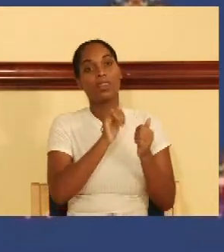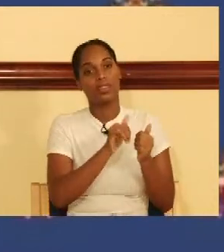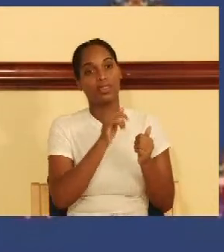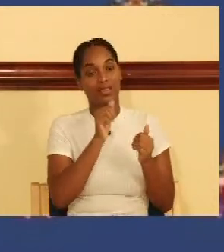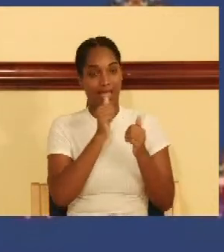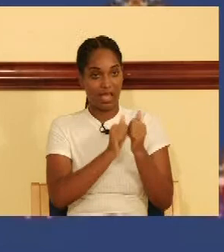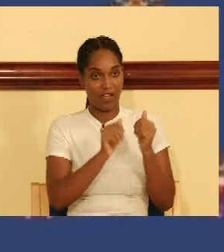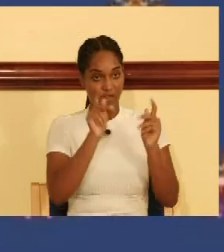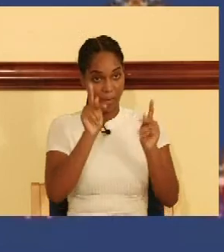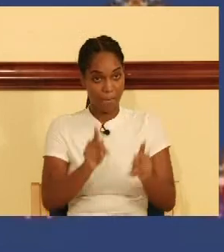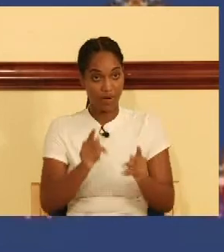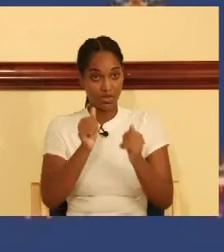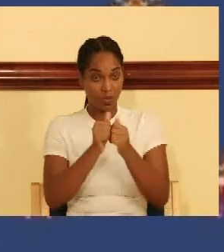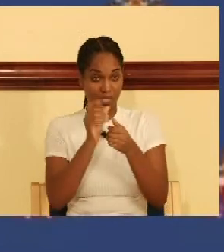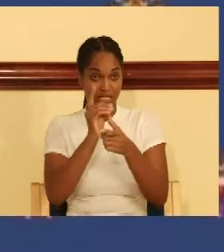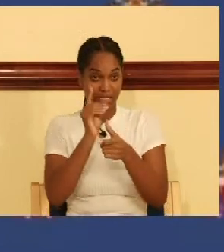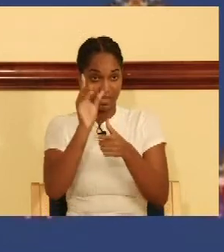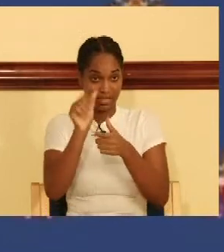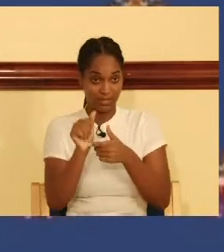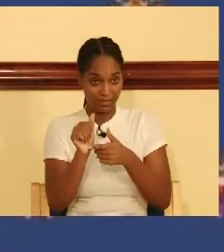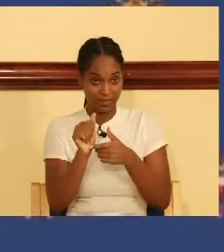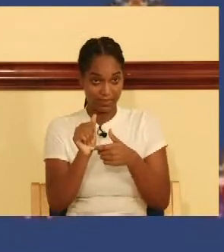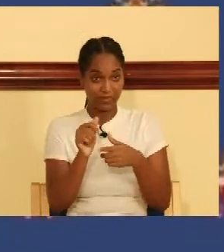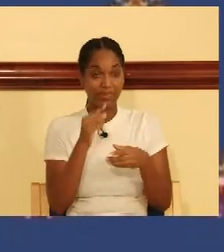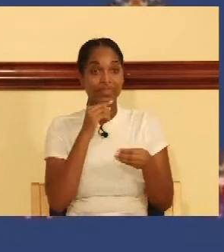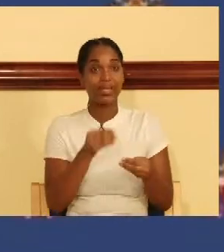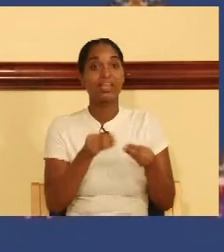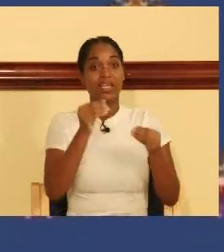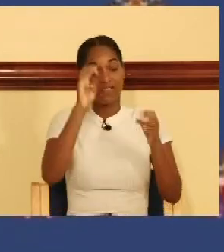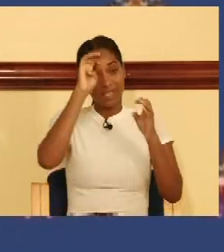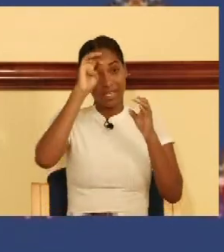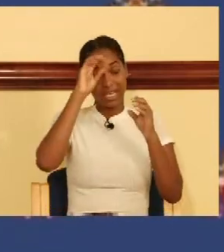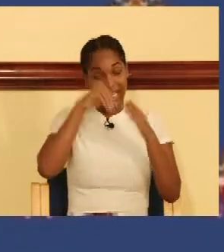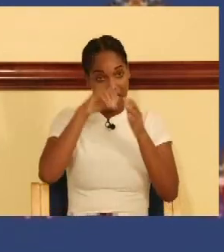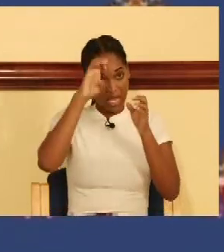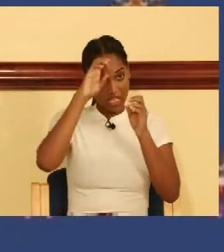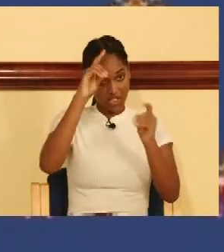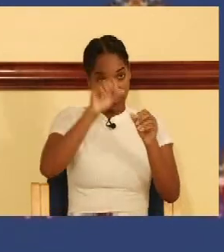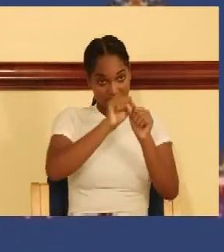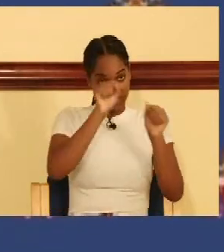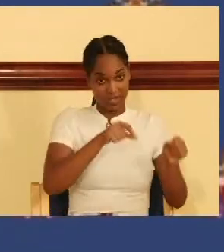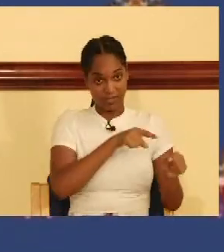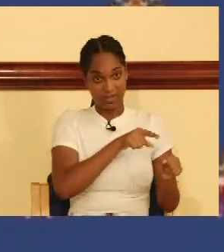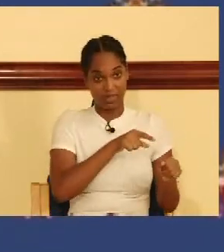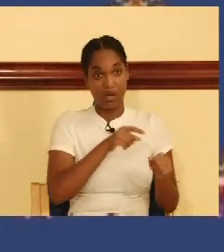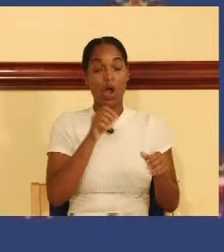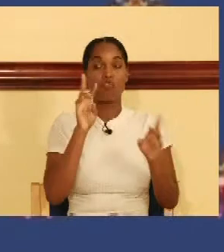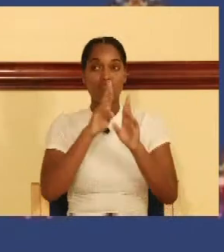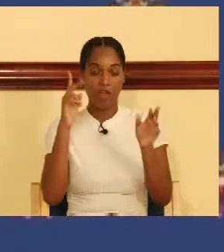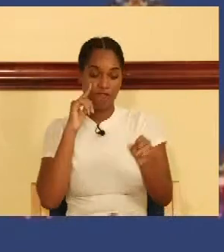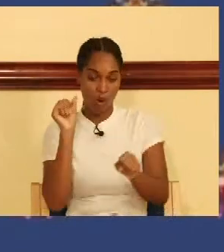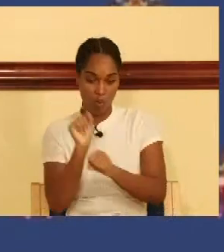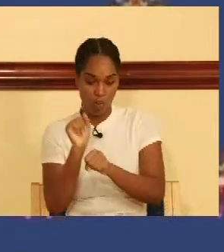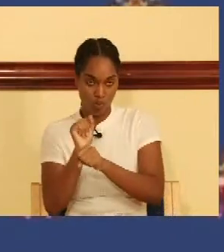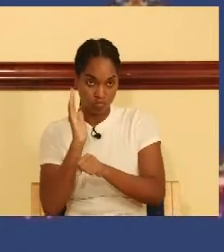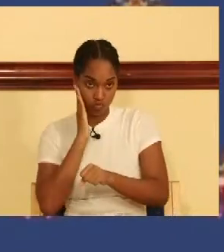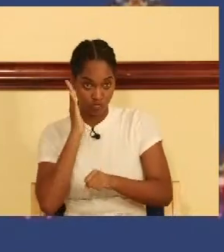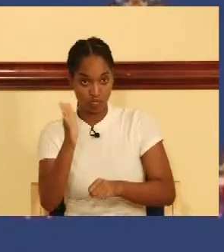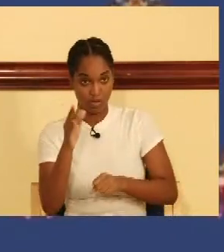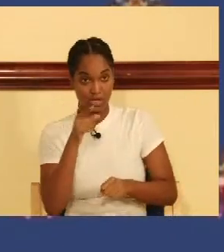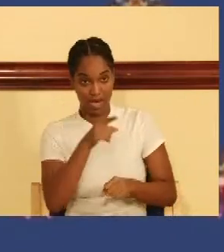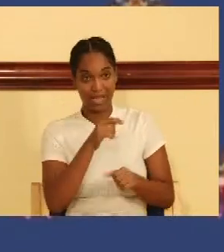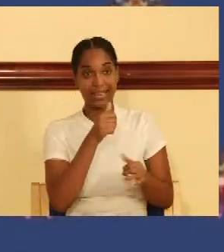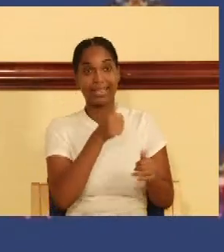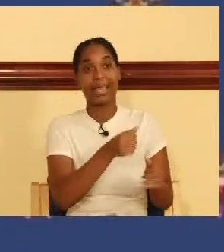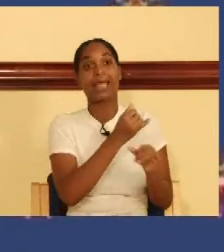every single person with a disability is leaving the education system either ready for the world of work, independent living,